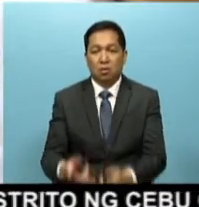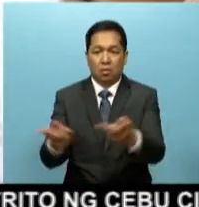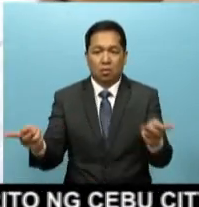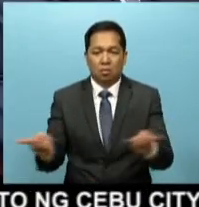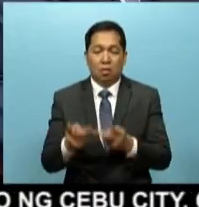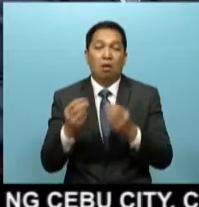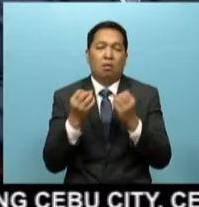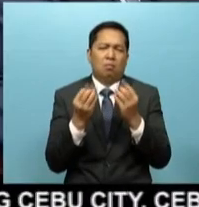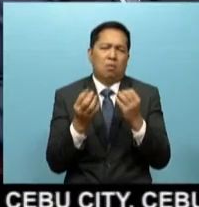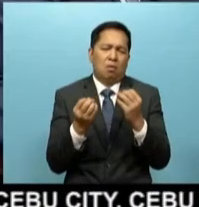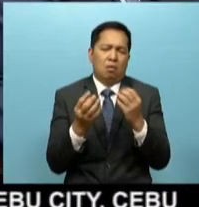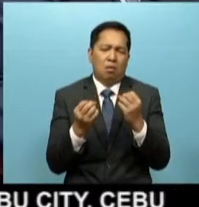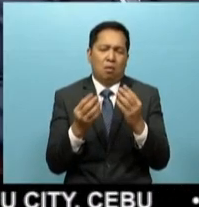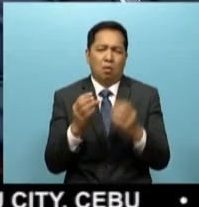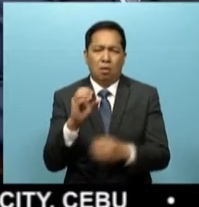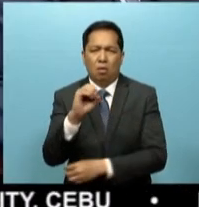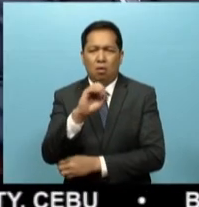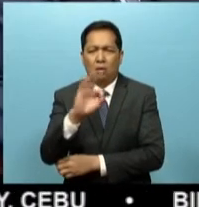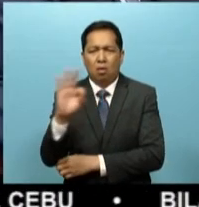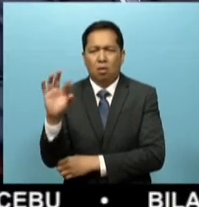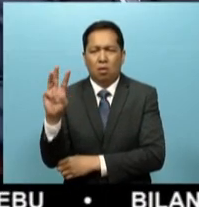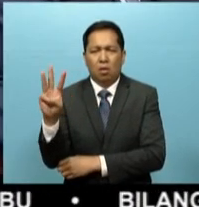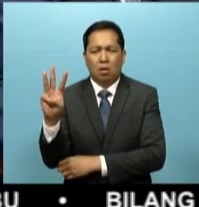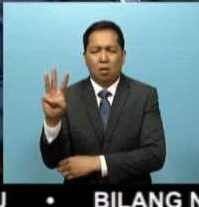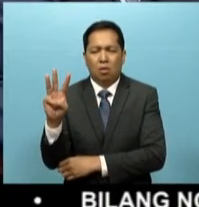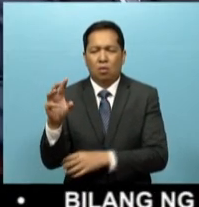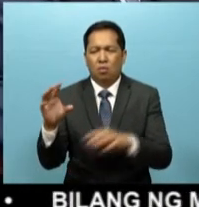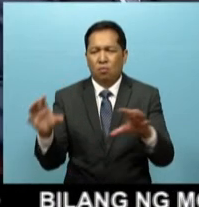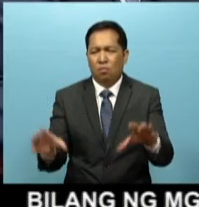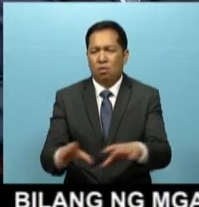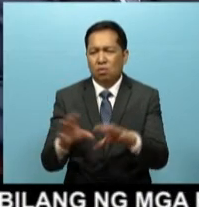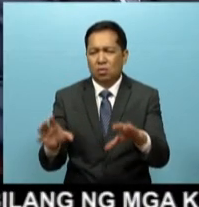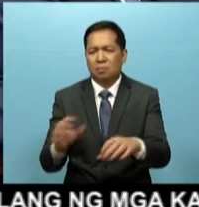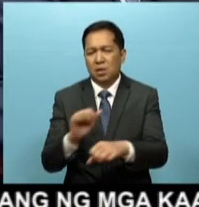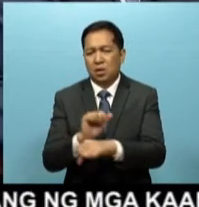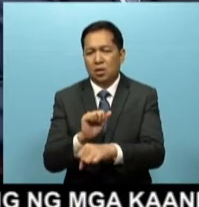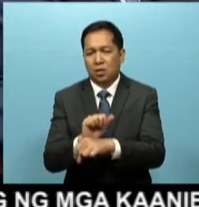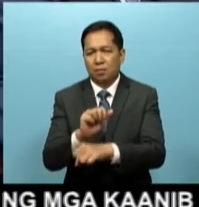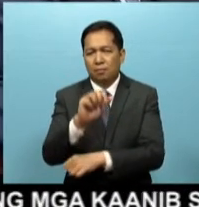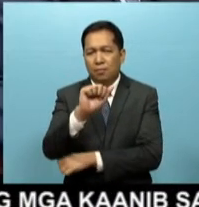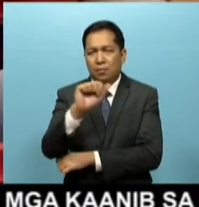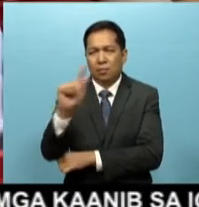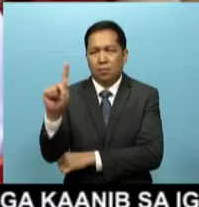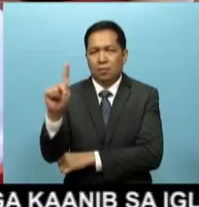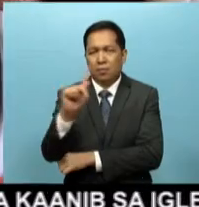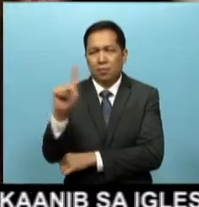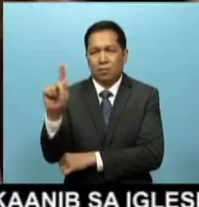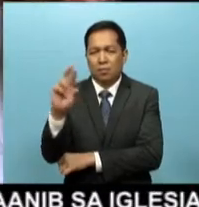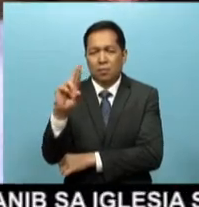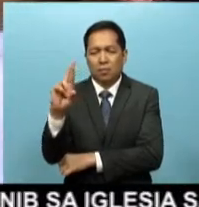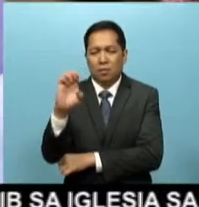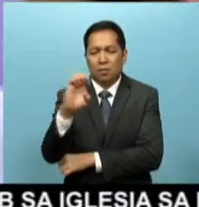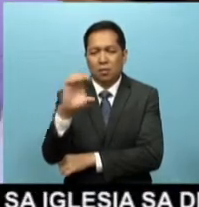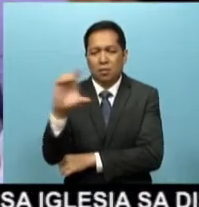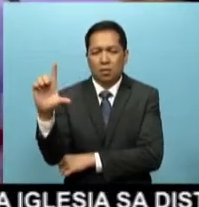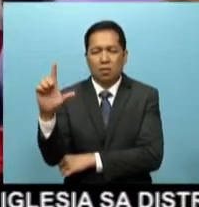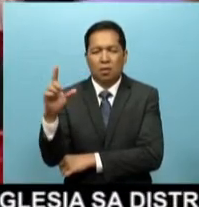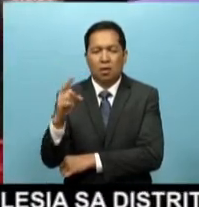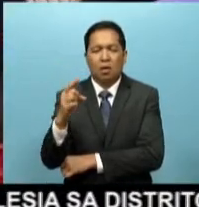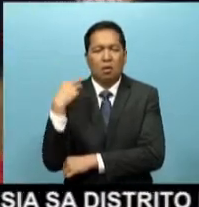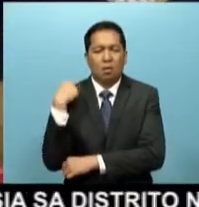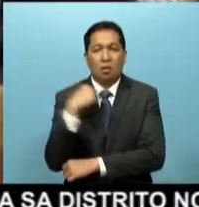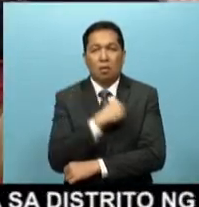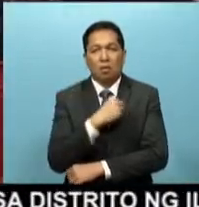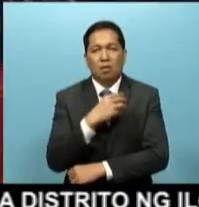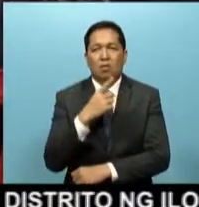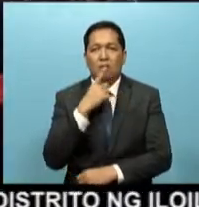of the overseas Filipino workers in Cambodia work in the apparel industry, including many members of the Church of Christ.